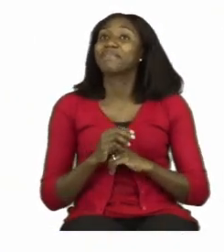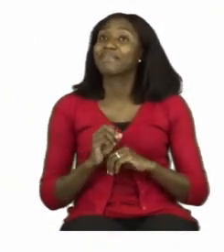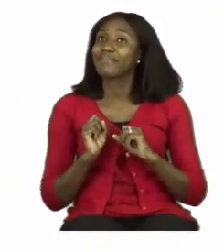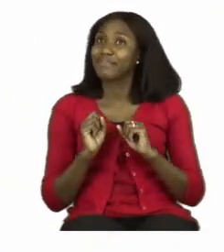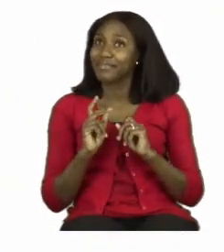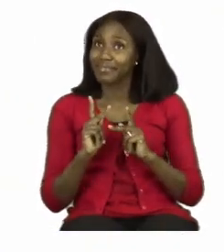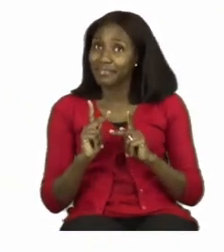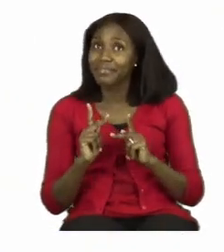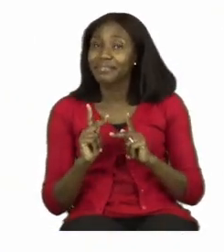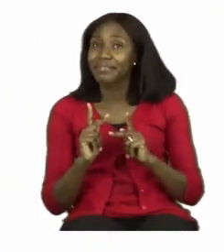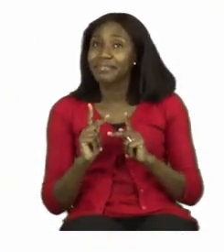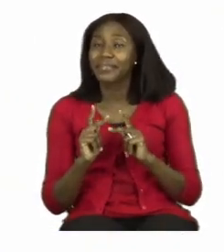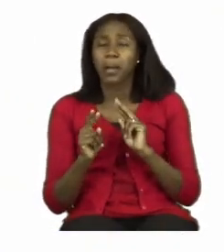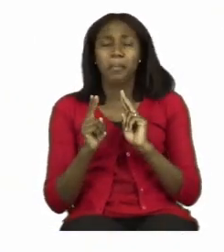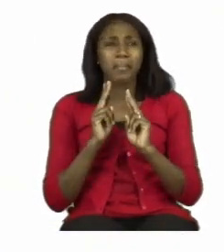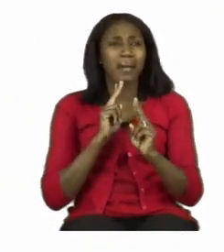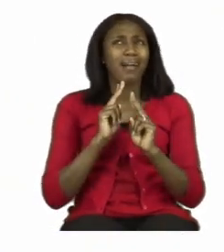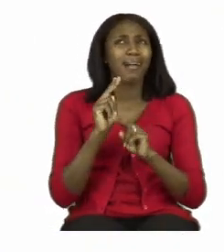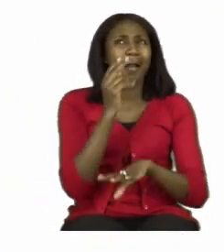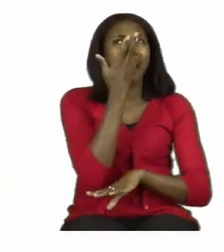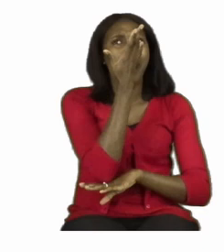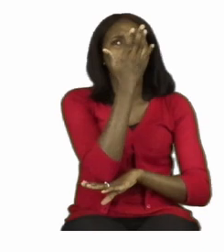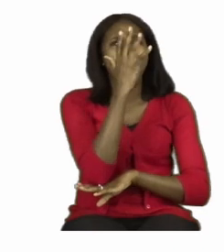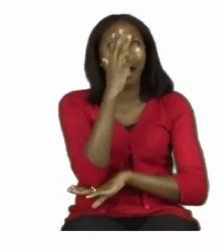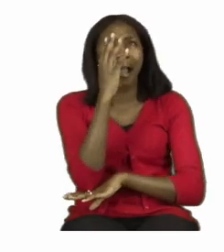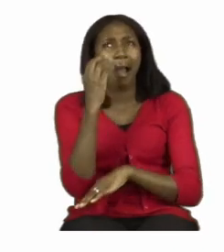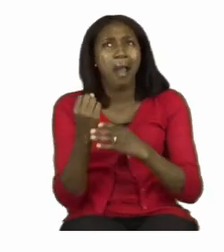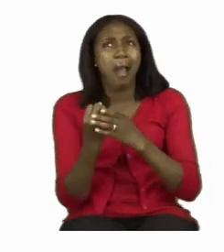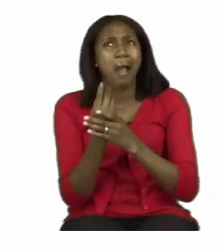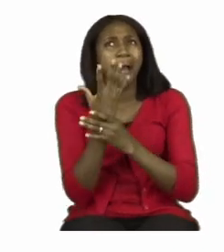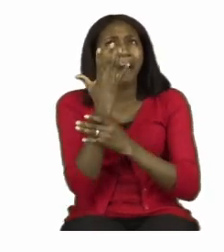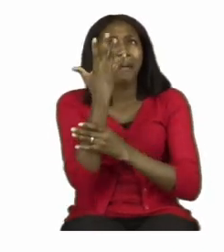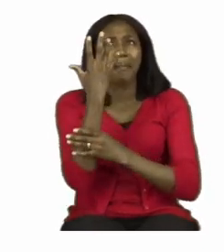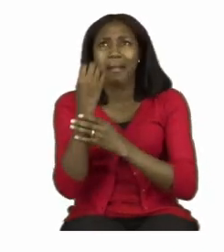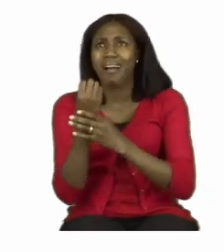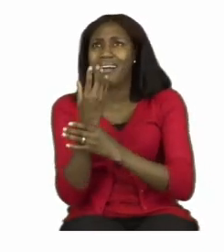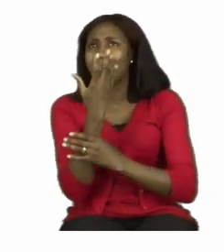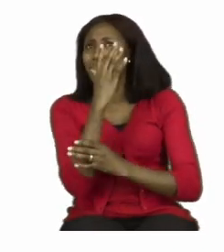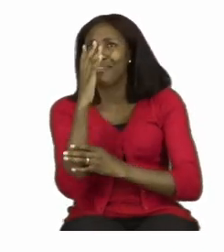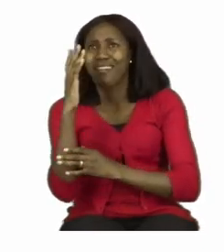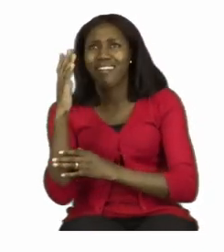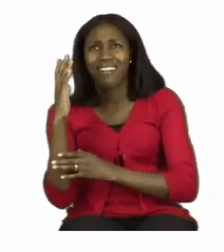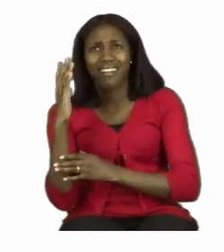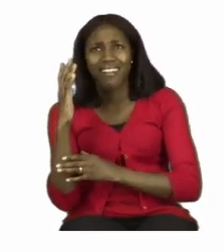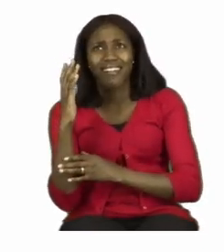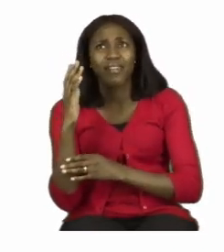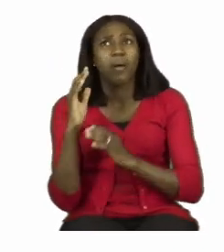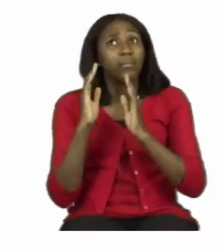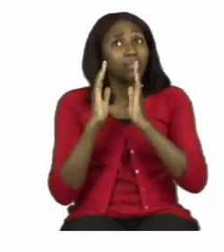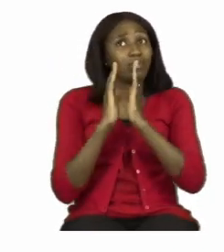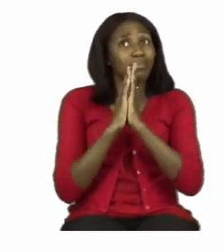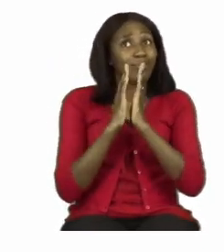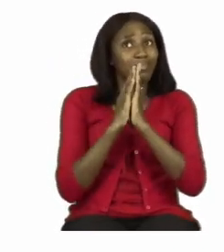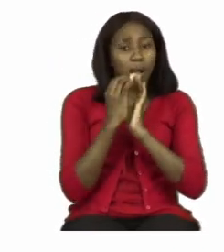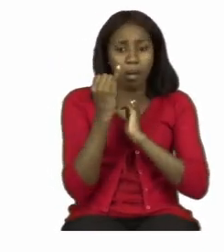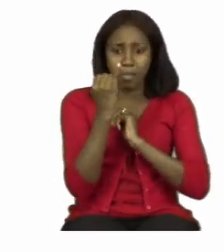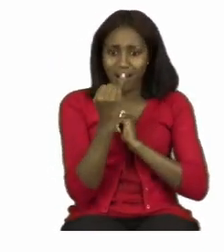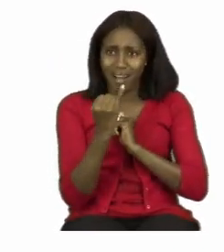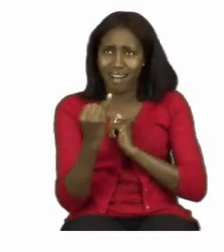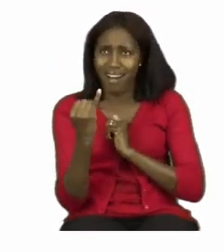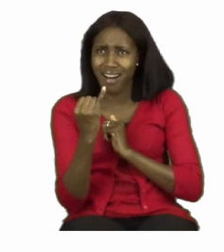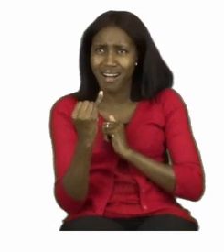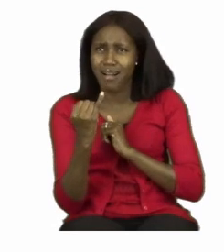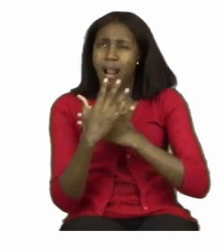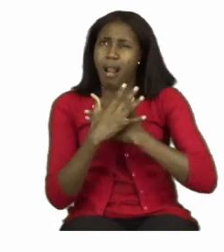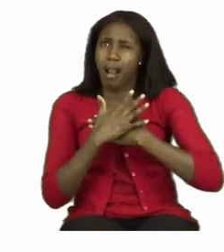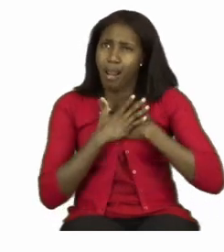are going to be talking about plants. It's going to be our job to draw a plant that we